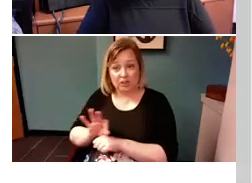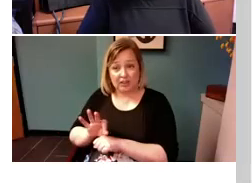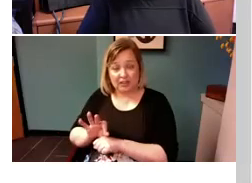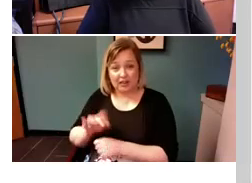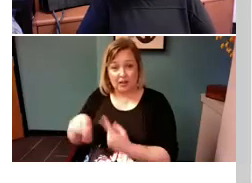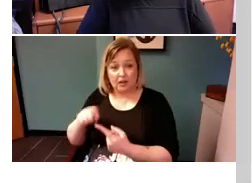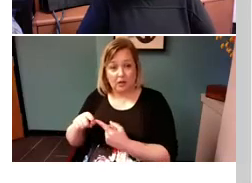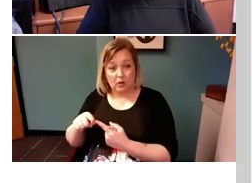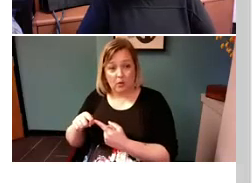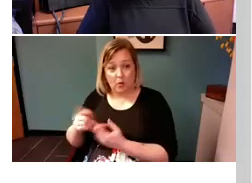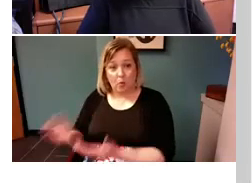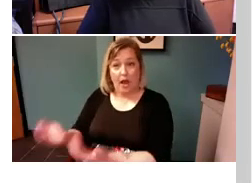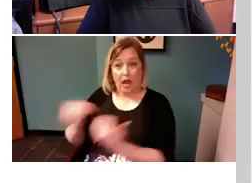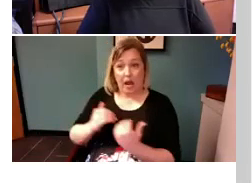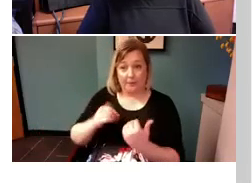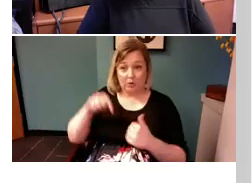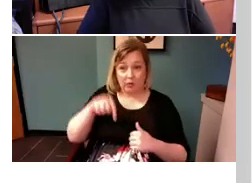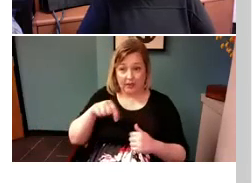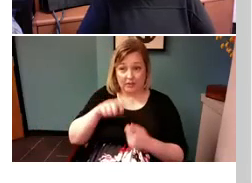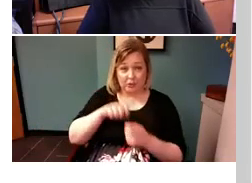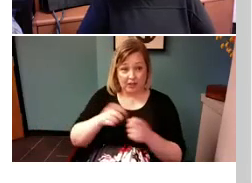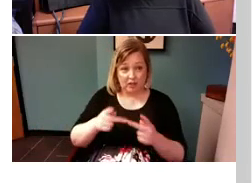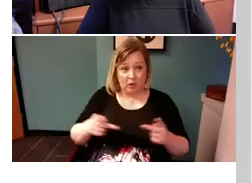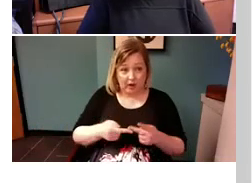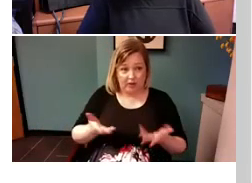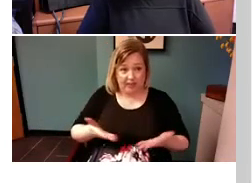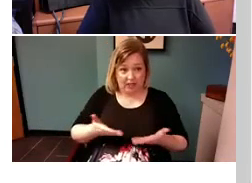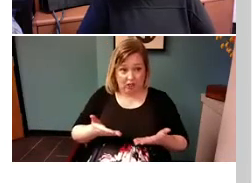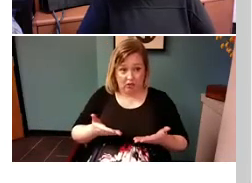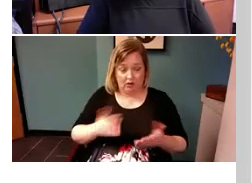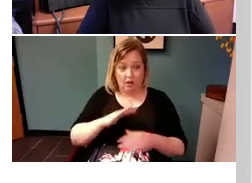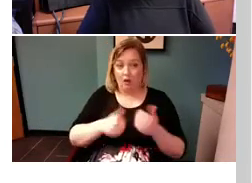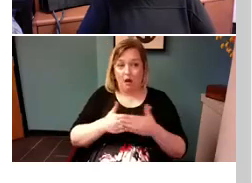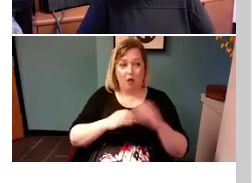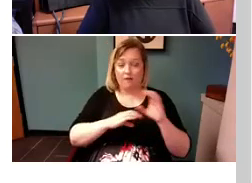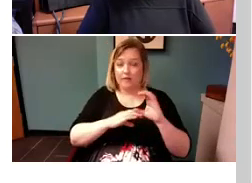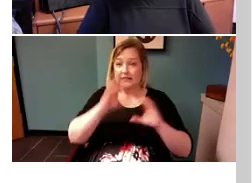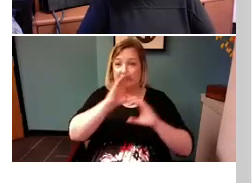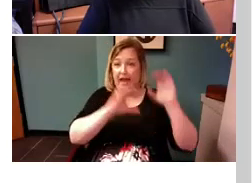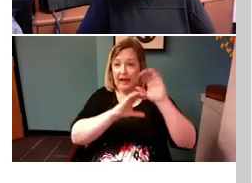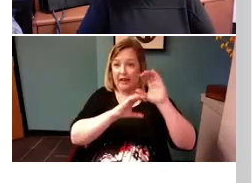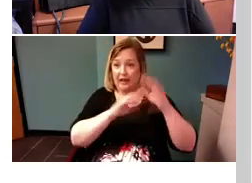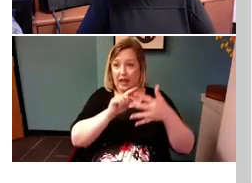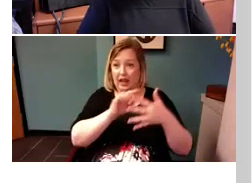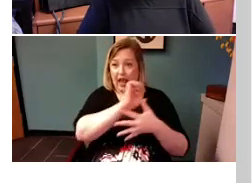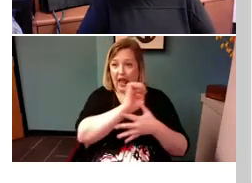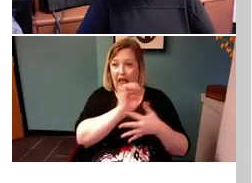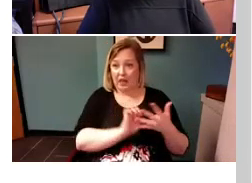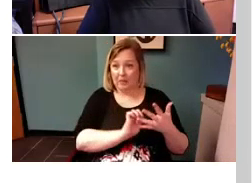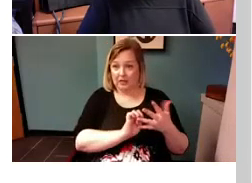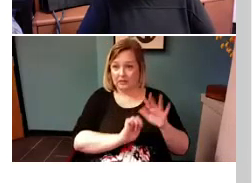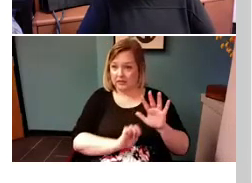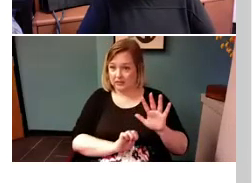this particular location here, all of the stack elements are removed, but the heap is never